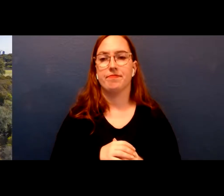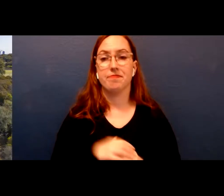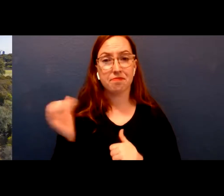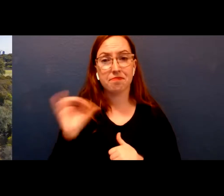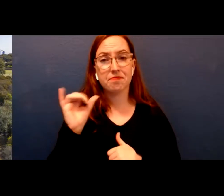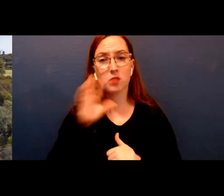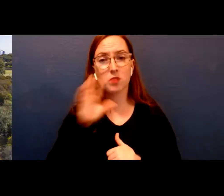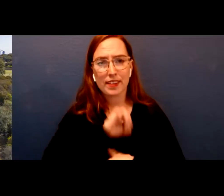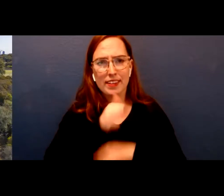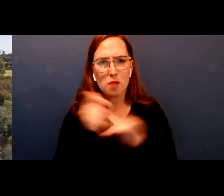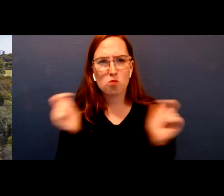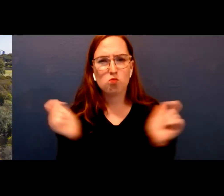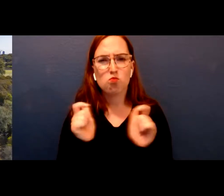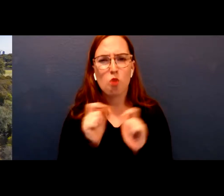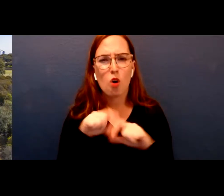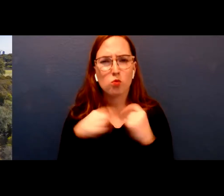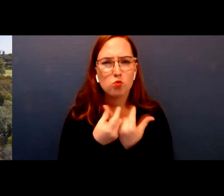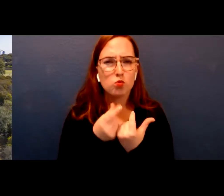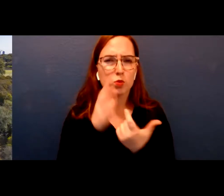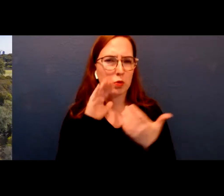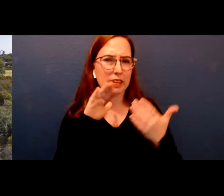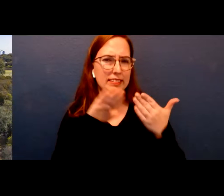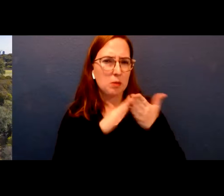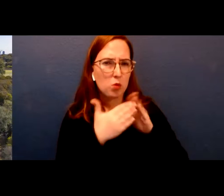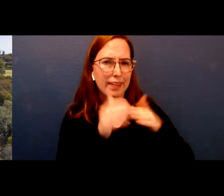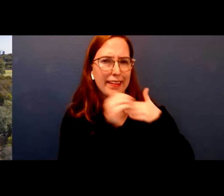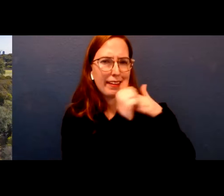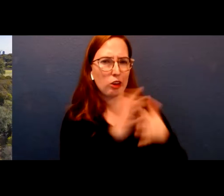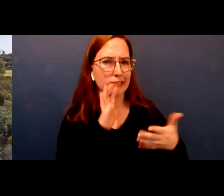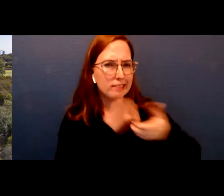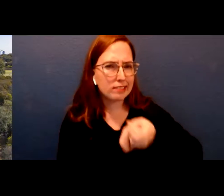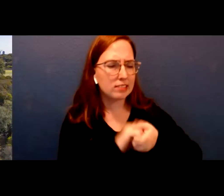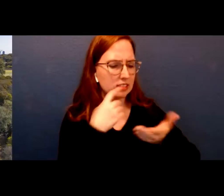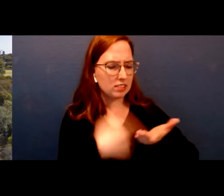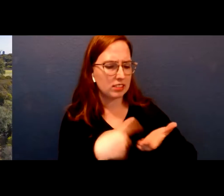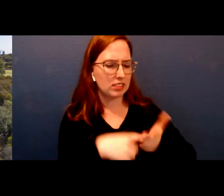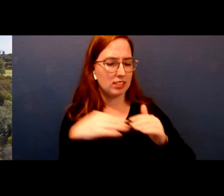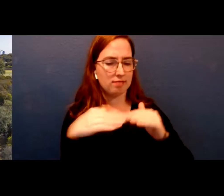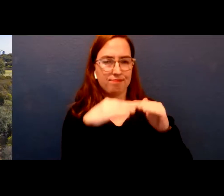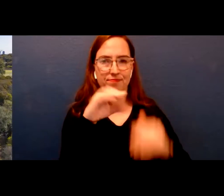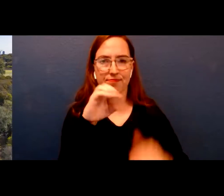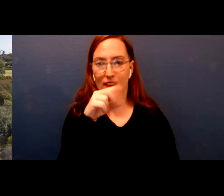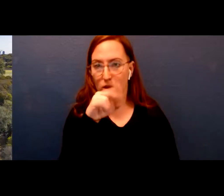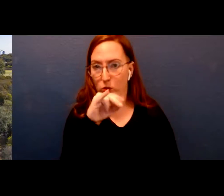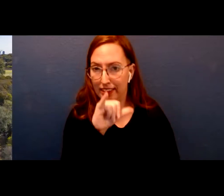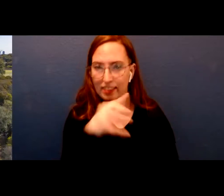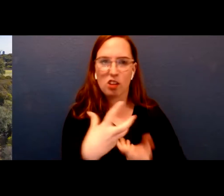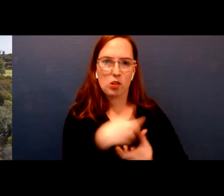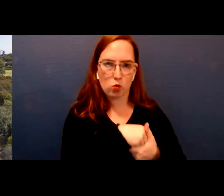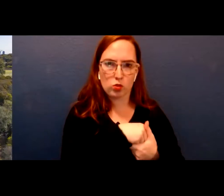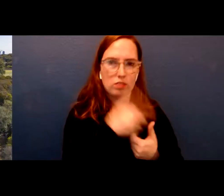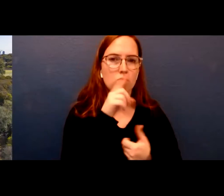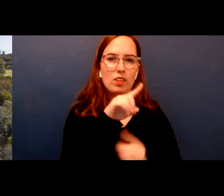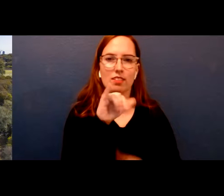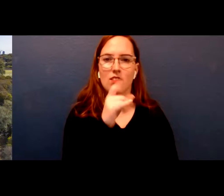groups working with community leaders, focusing on equity and inclusion in the park as well, and